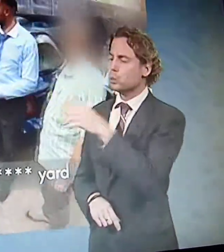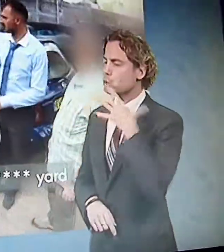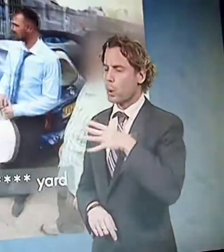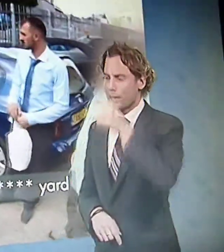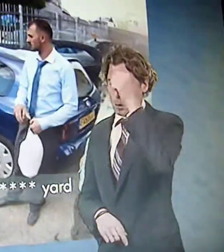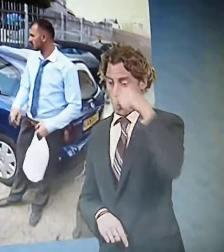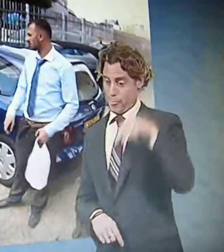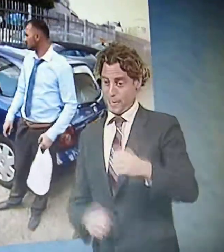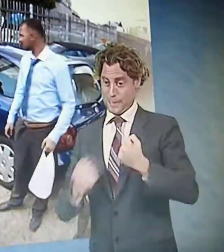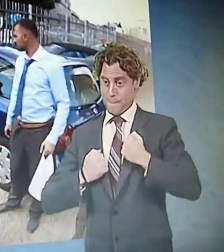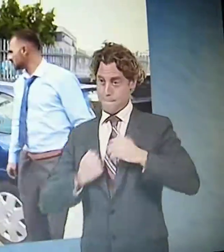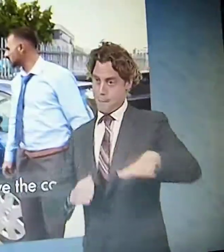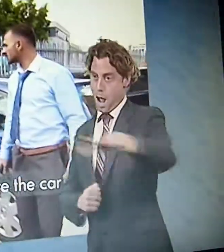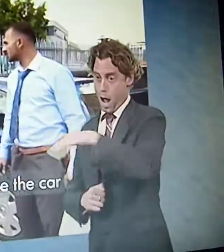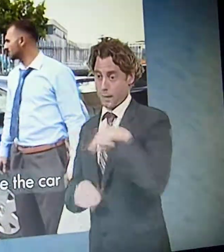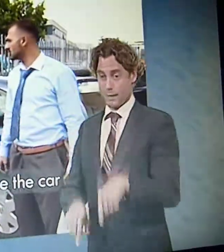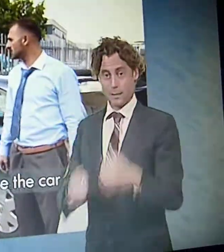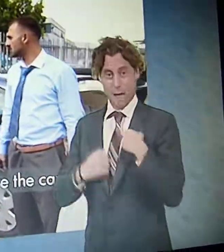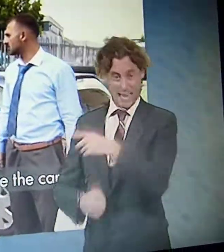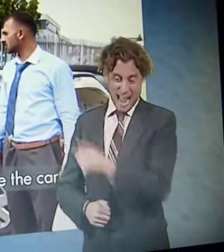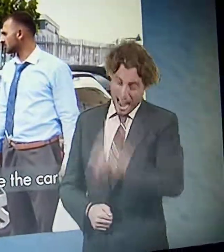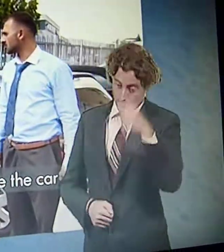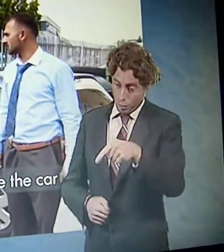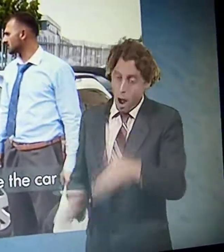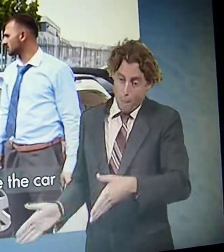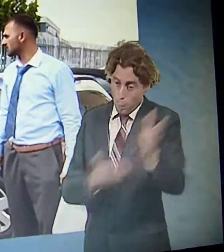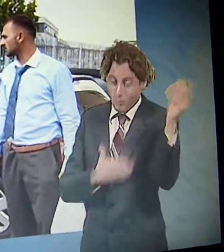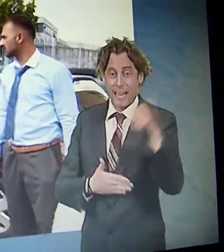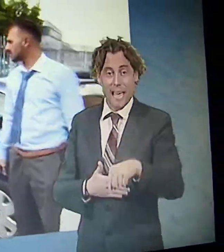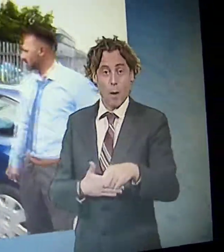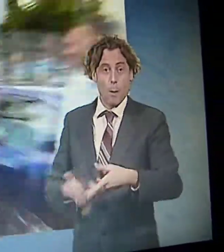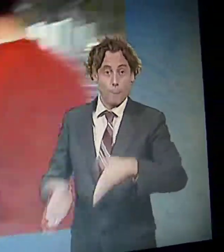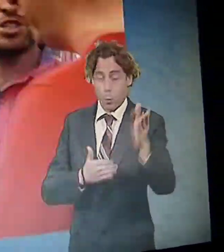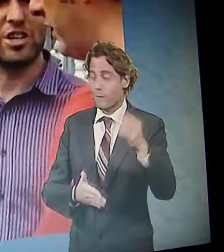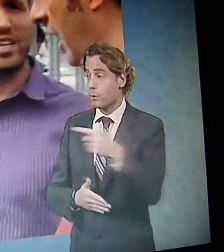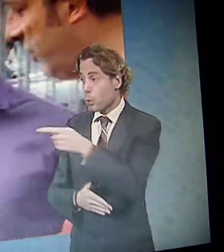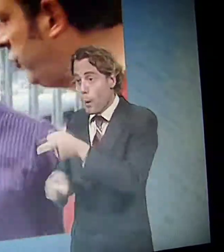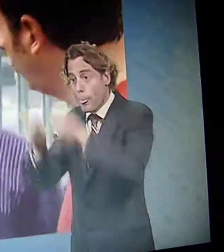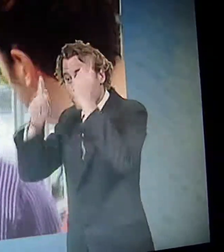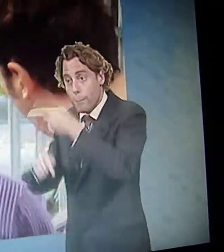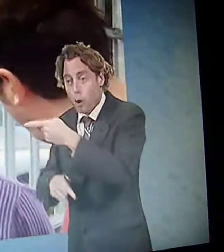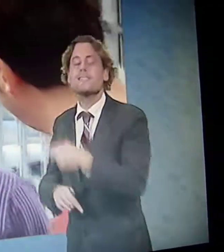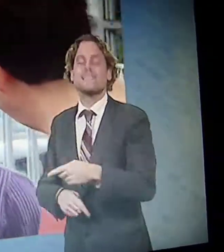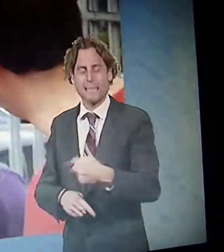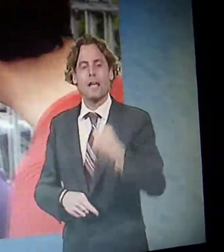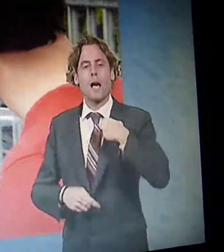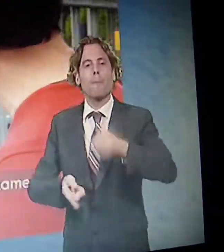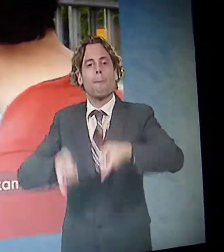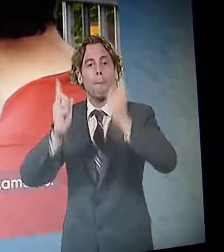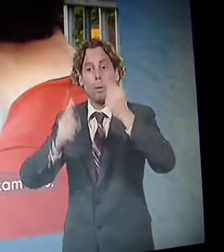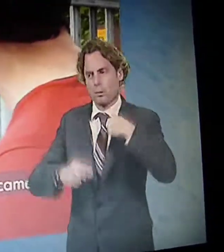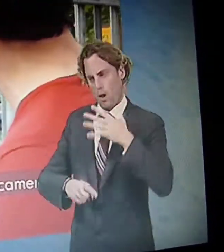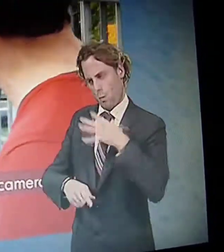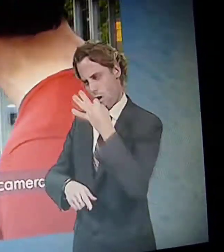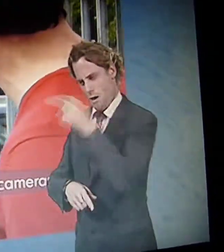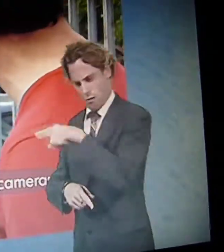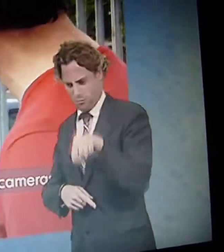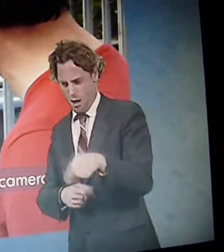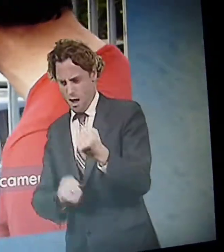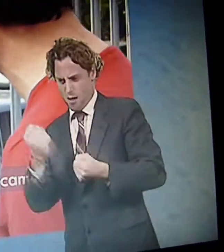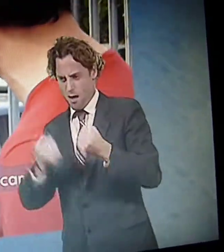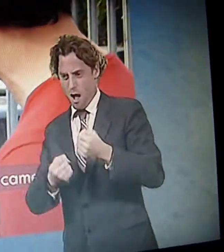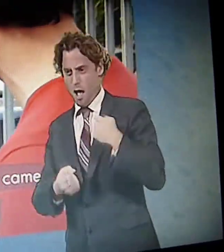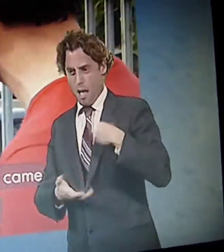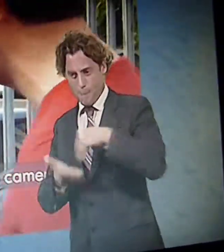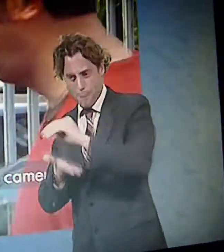Yard, that's what we... It's your yard. Okay, yeah. Brilliant. Move the car out now. So you're in charge here? Yes, I'm in charge. I'd like to talk to you about this car, which is sold to us. Move the car. I